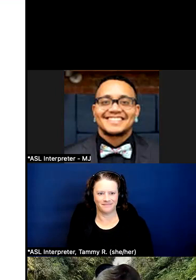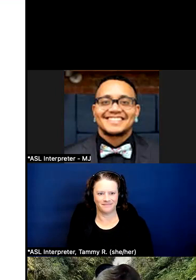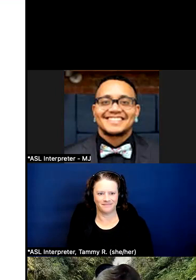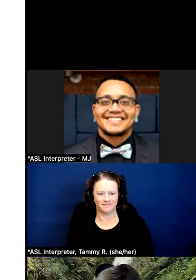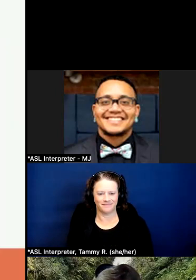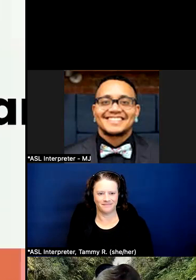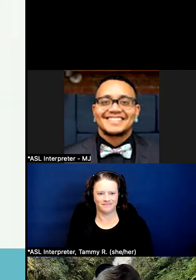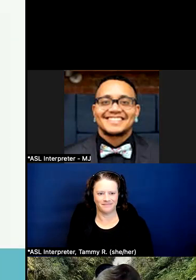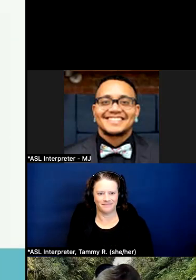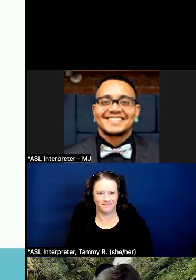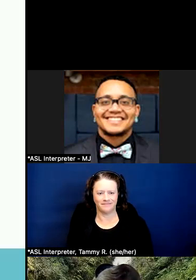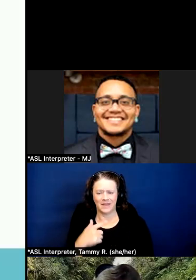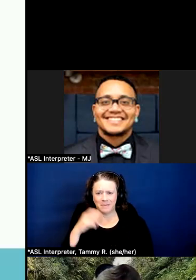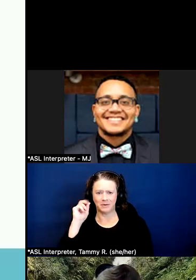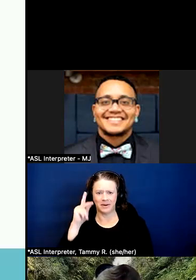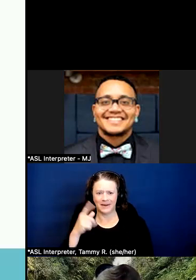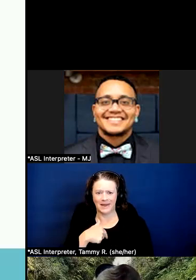I'm all right. I have a cold and I'm